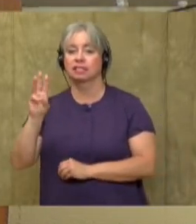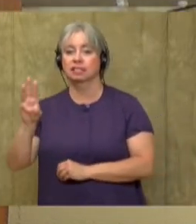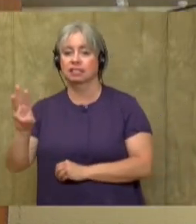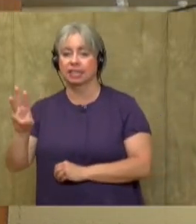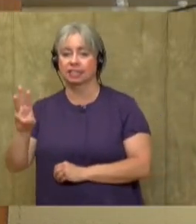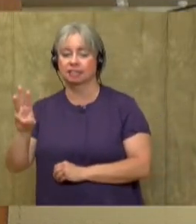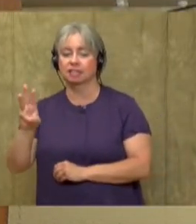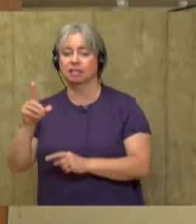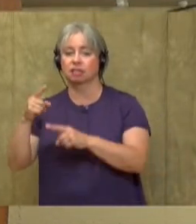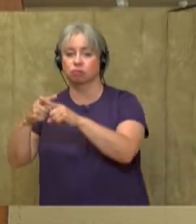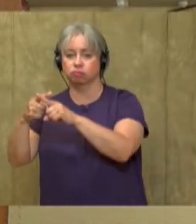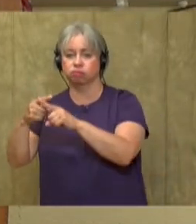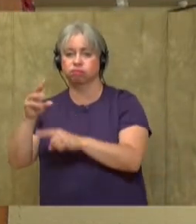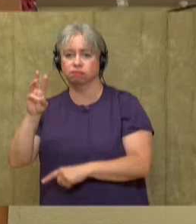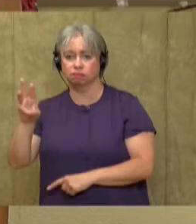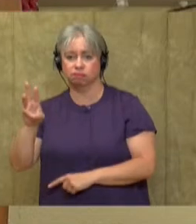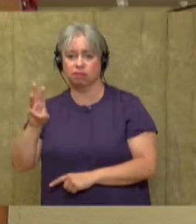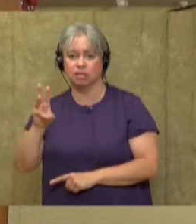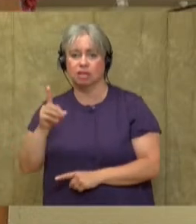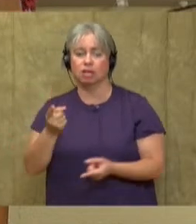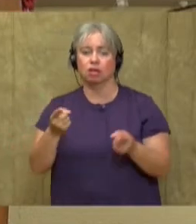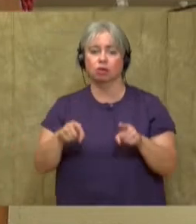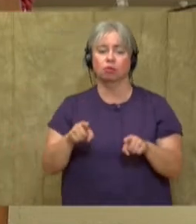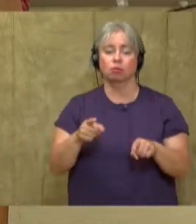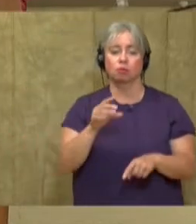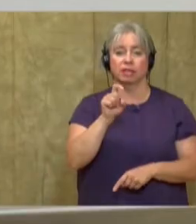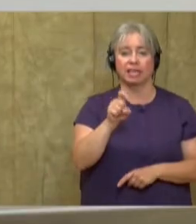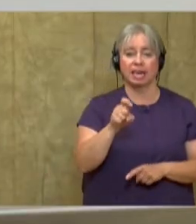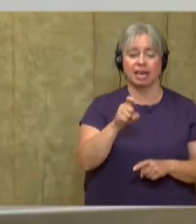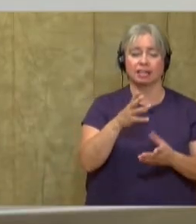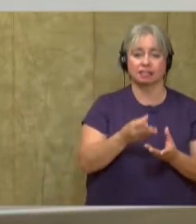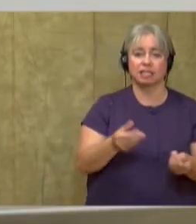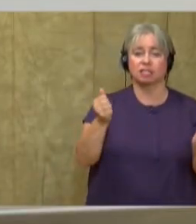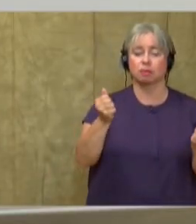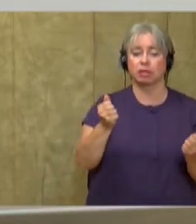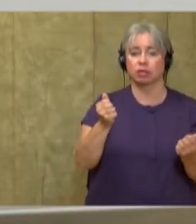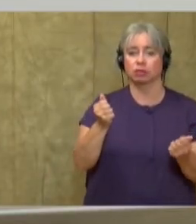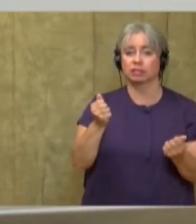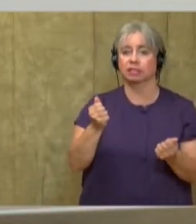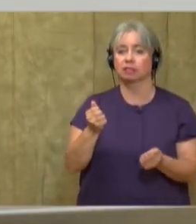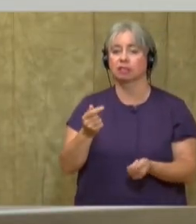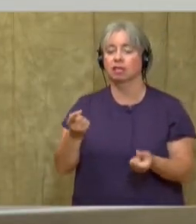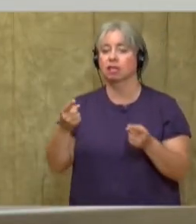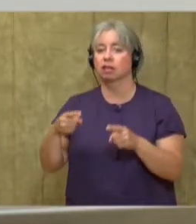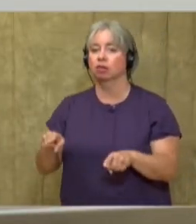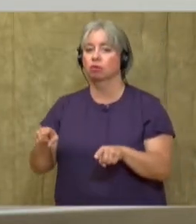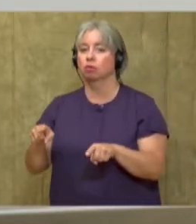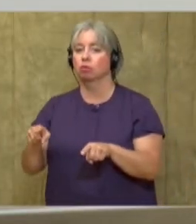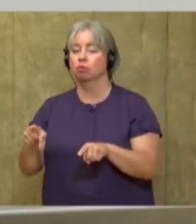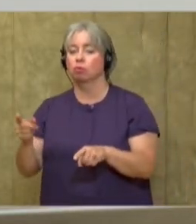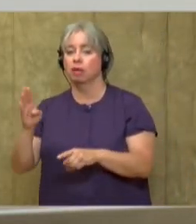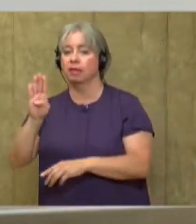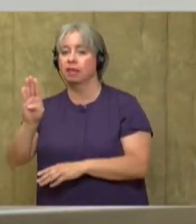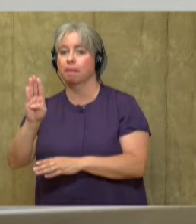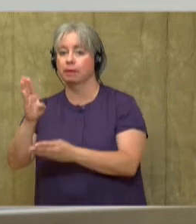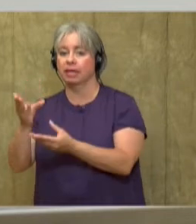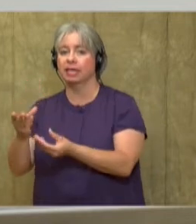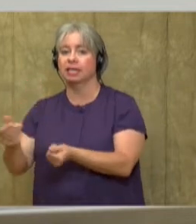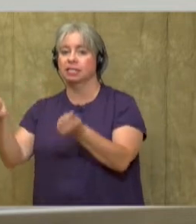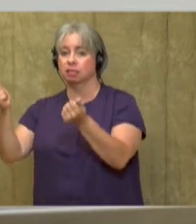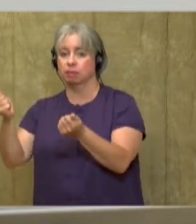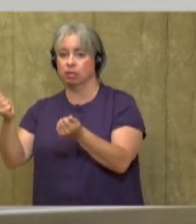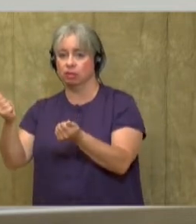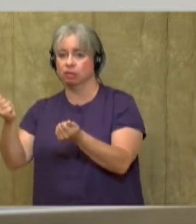there. So when the x term disappears, the slope is 0. When the b term disappears here after the